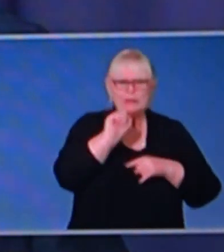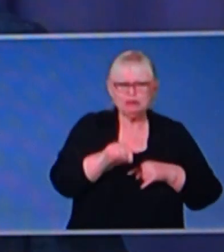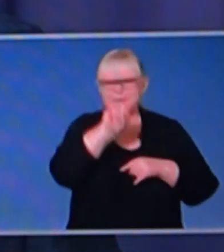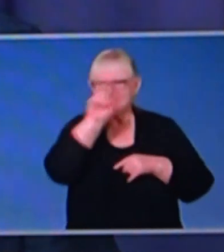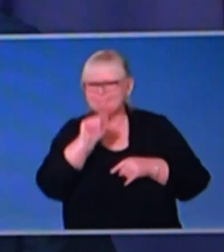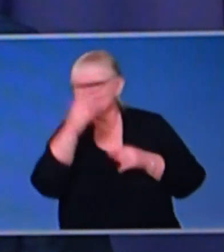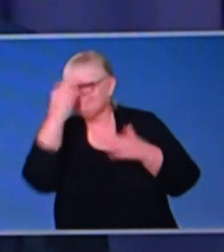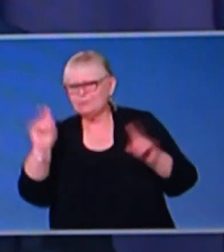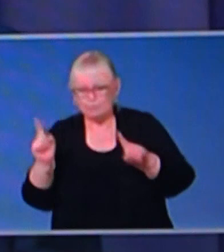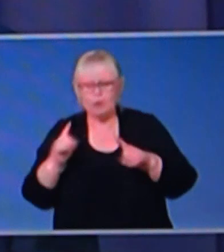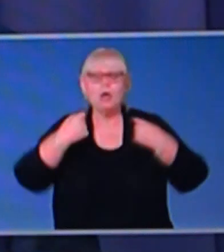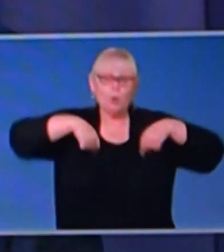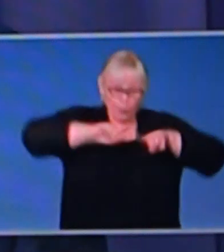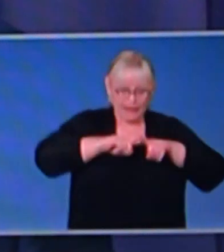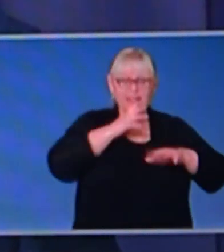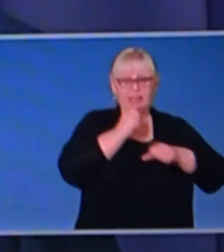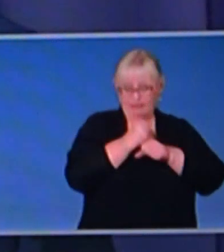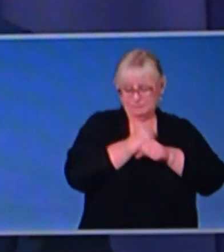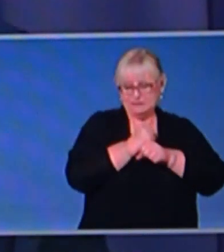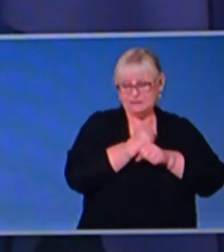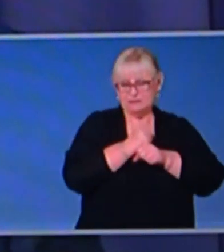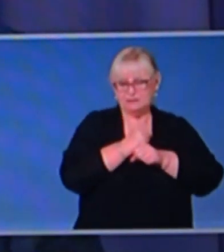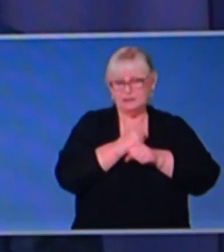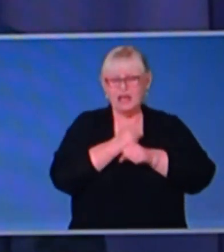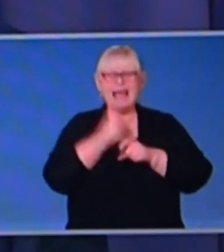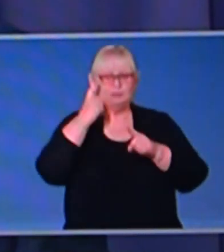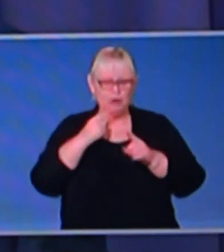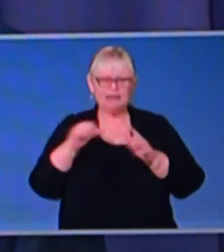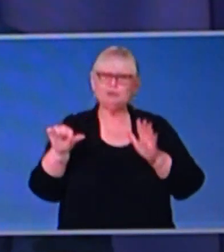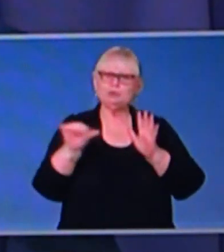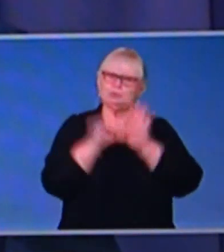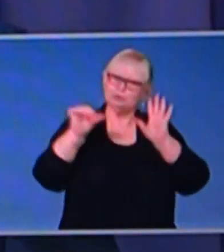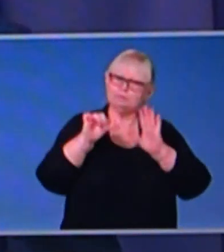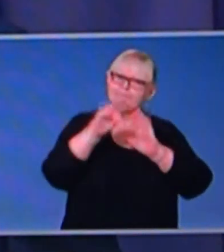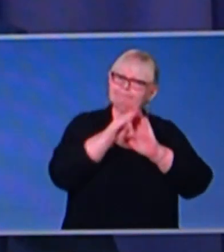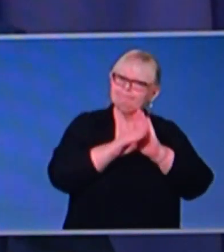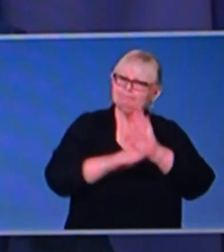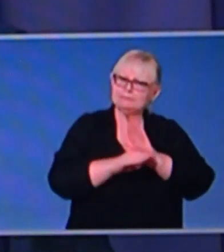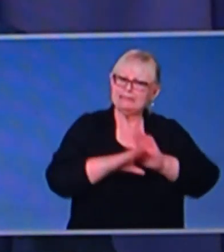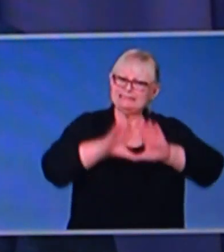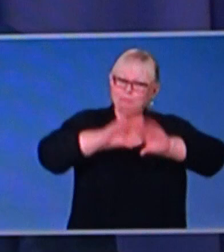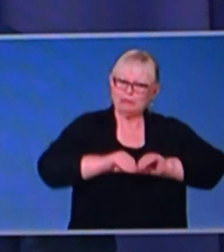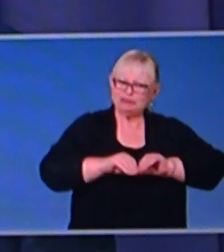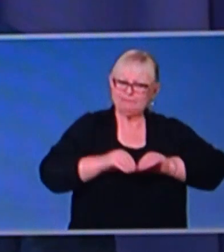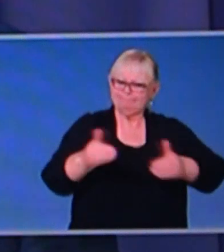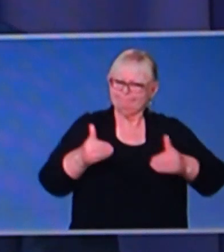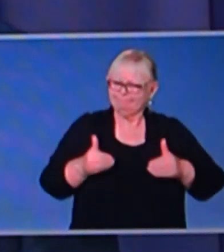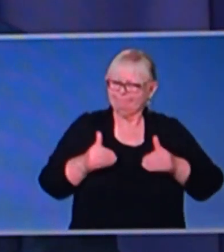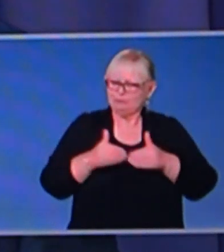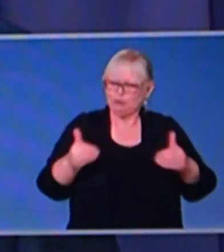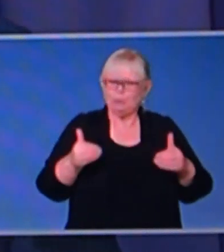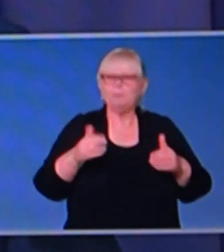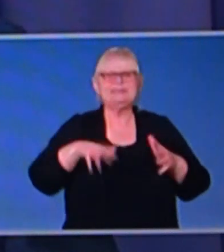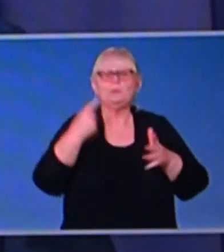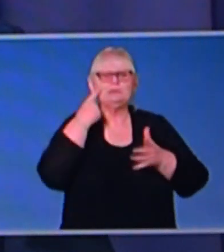government has pursued, our government has pursued that suppression approach. We haven't gone to the eradication approach.